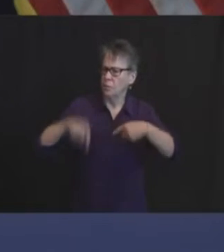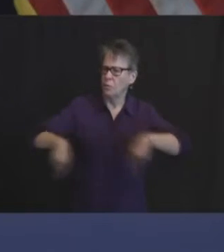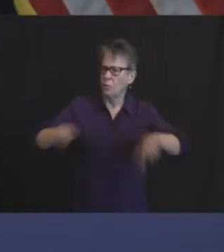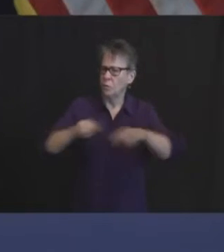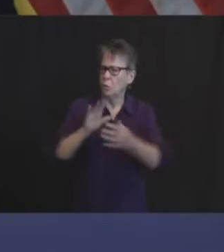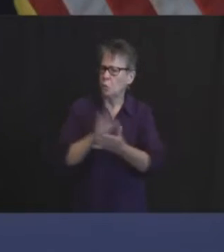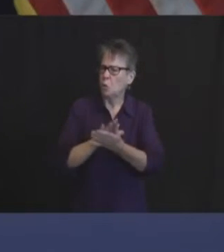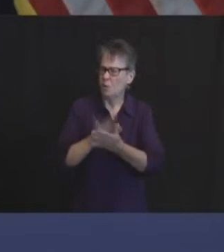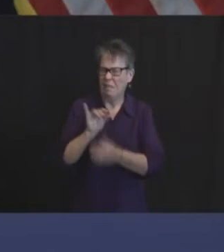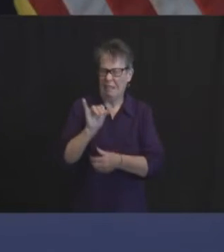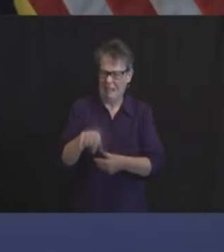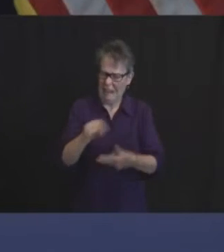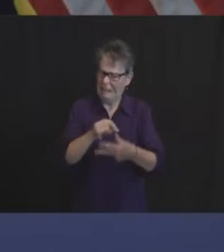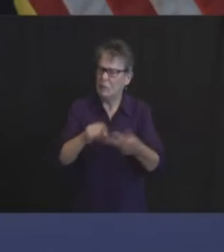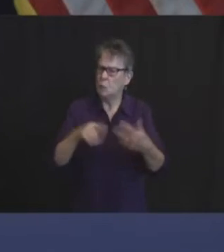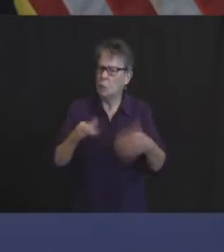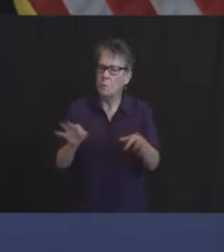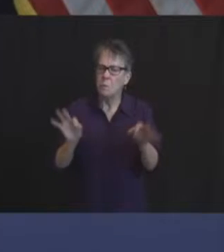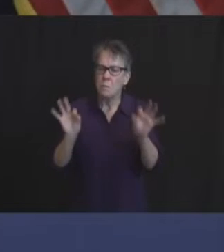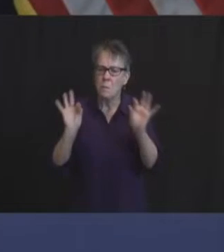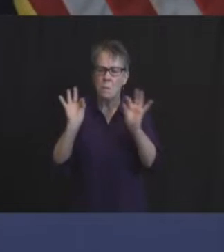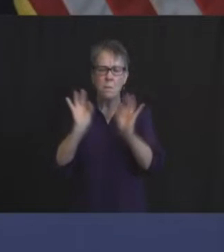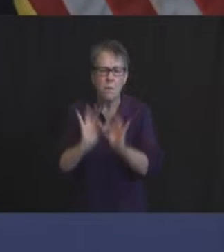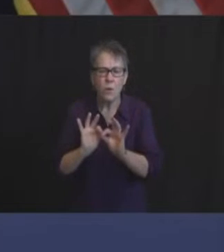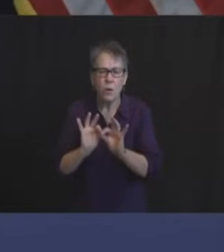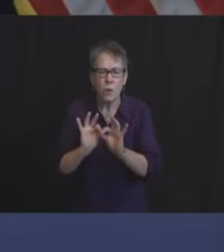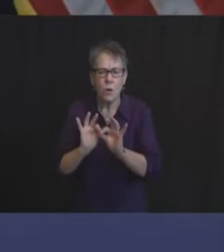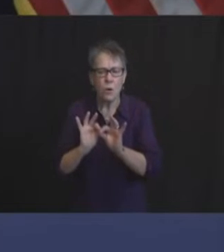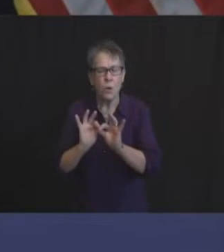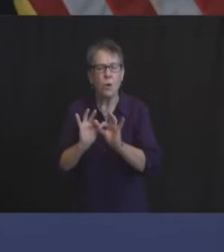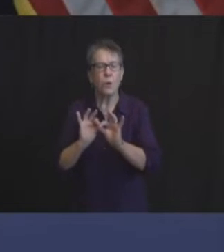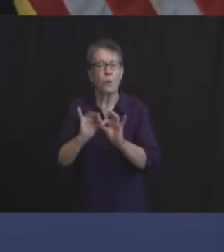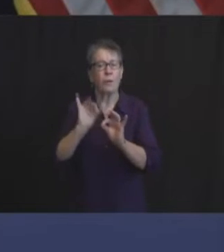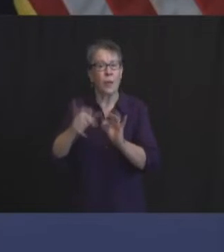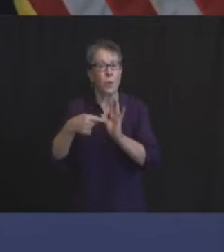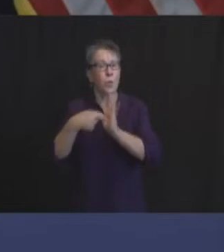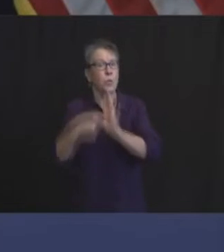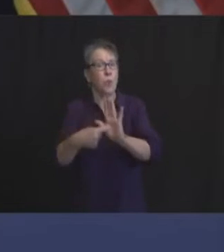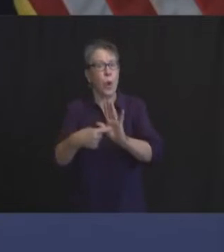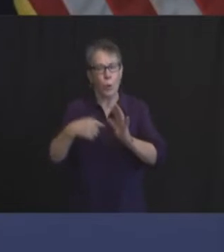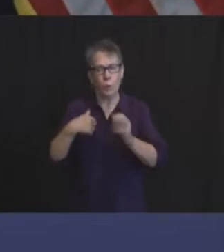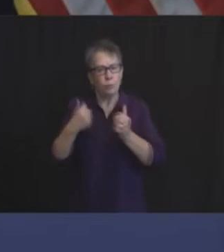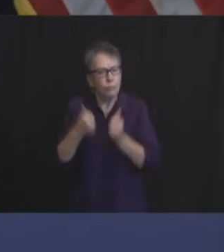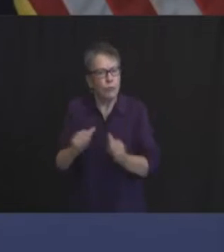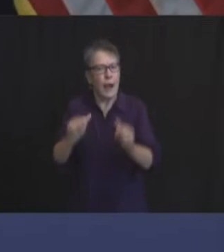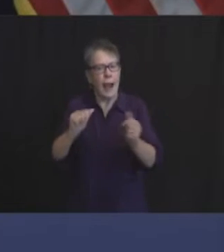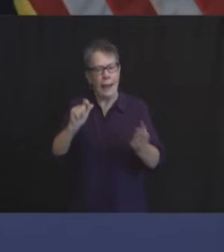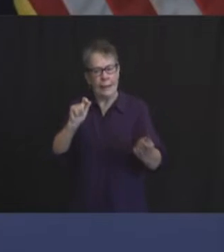further adapting our education system to meet the challenges posed by COVID-19.